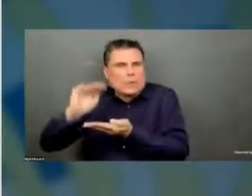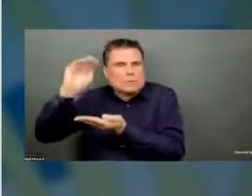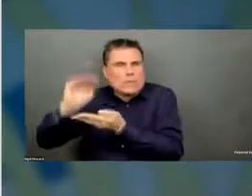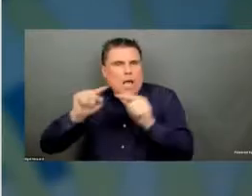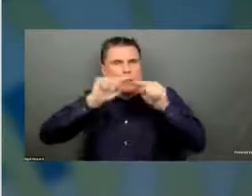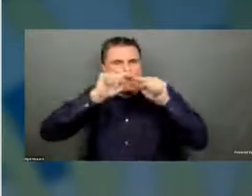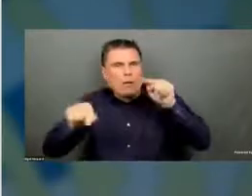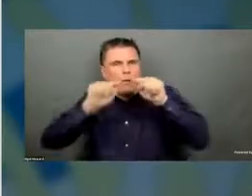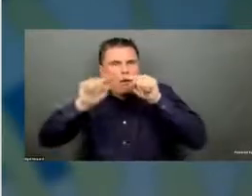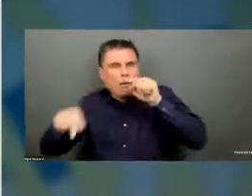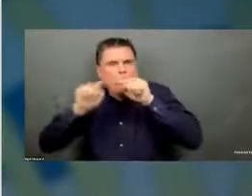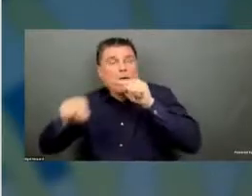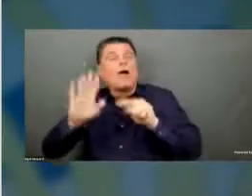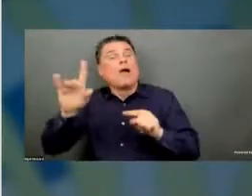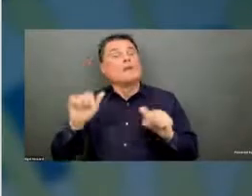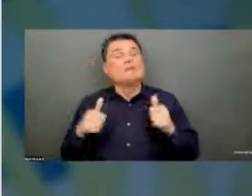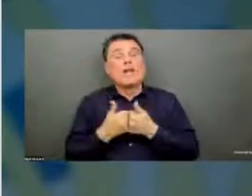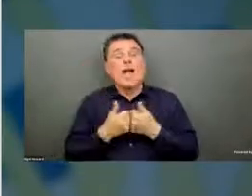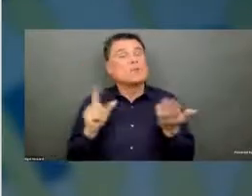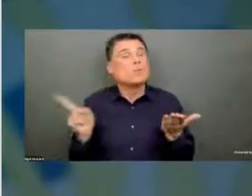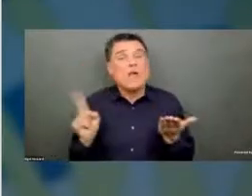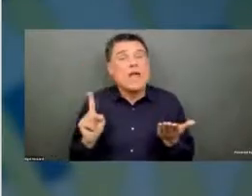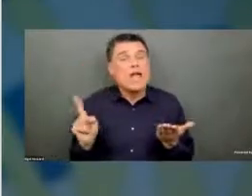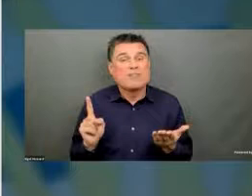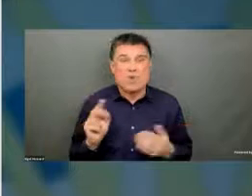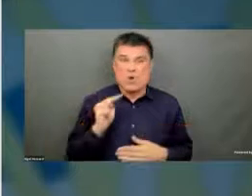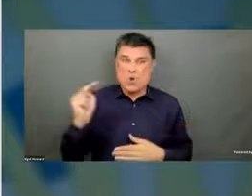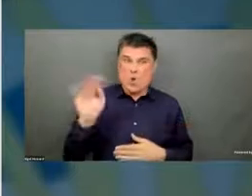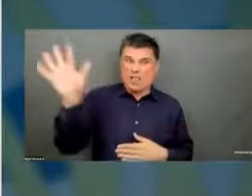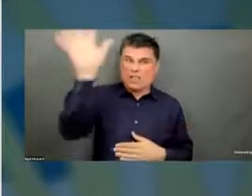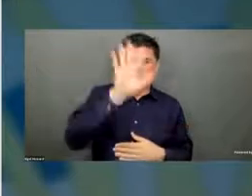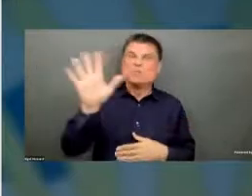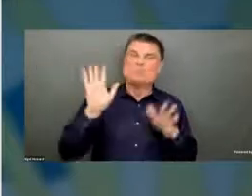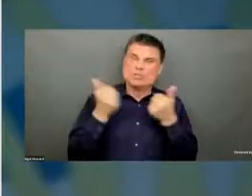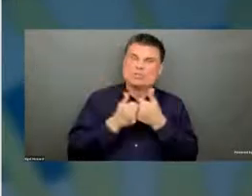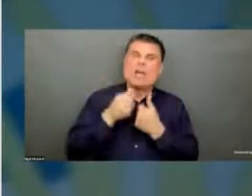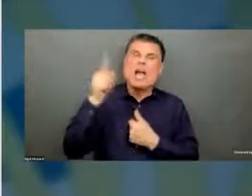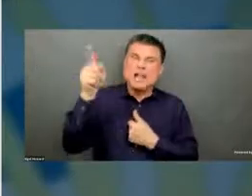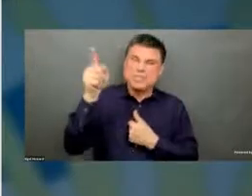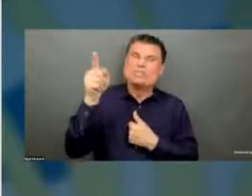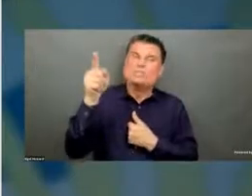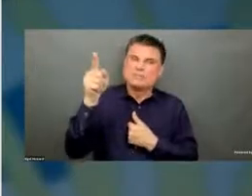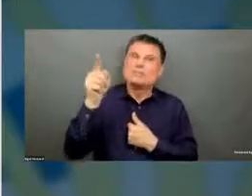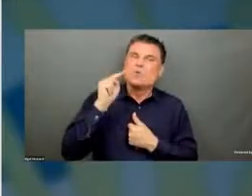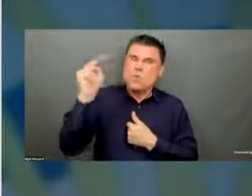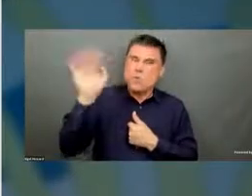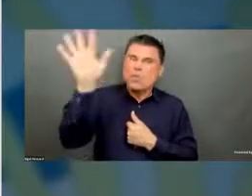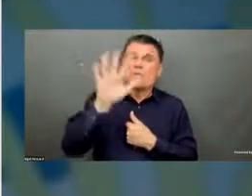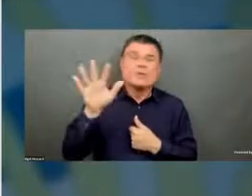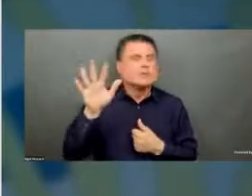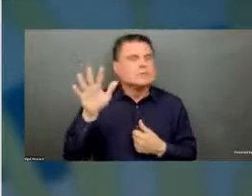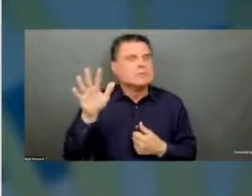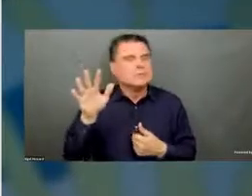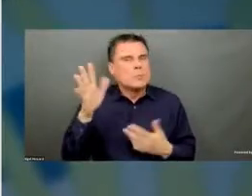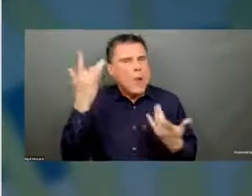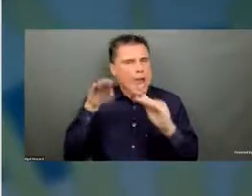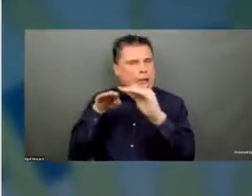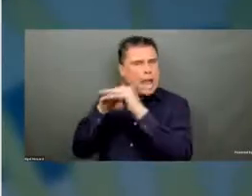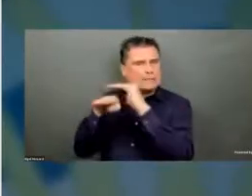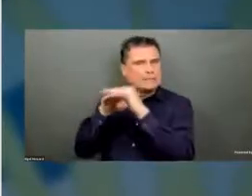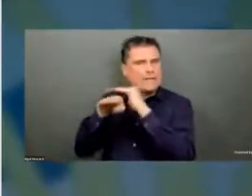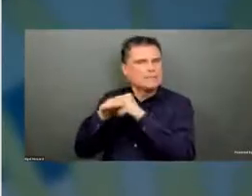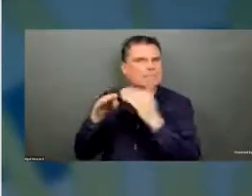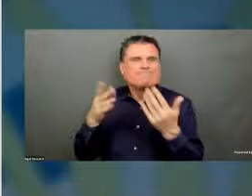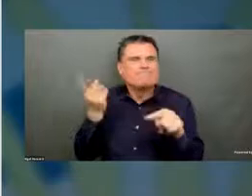the north, where testing is not always as easy to access, and where we have had to deploy some of the